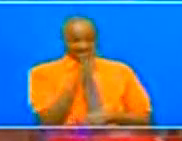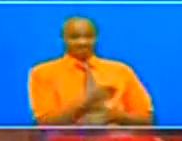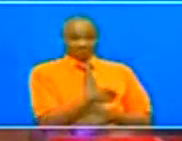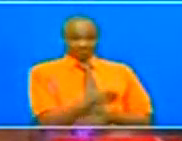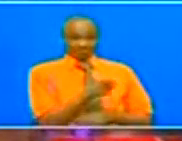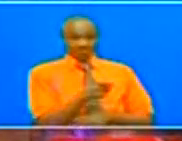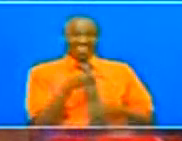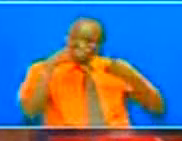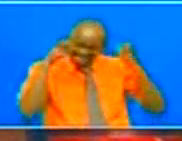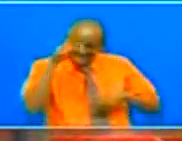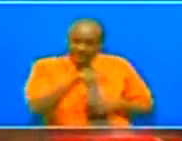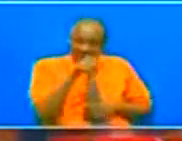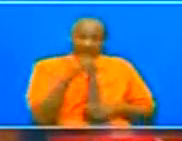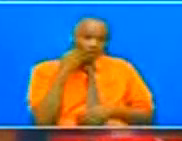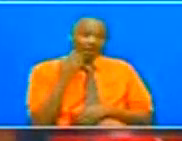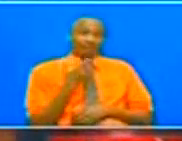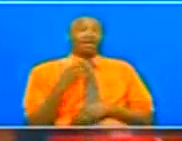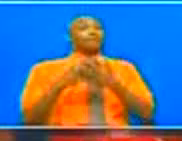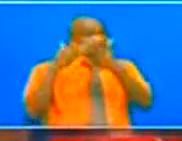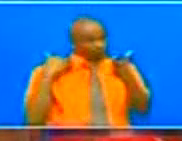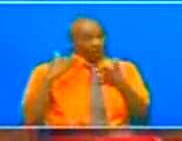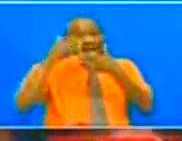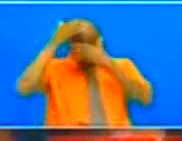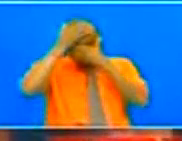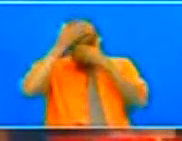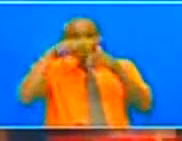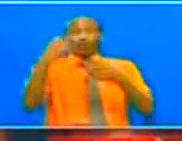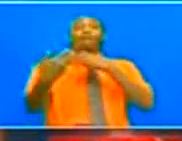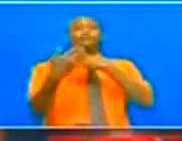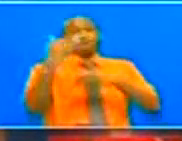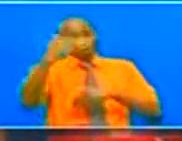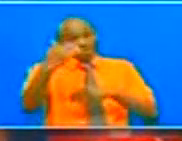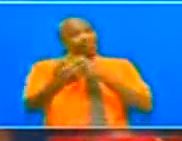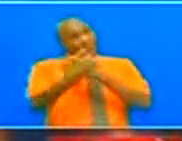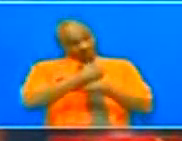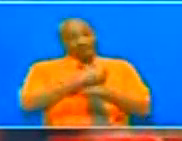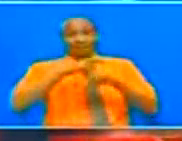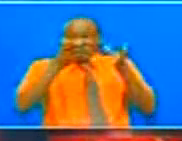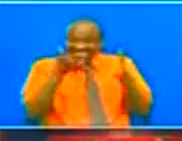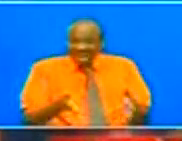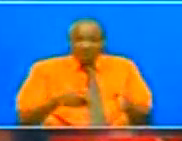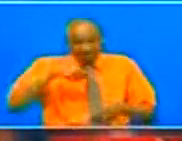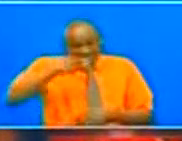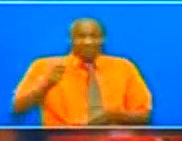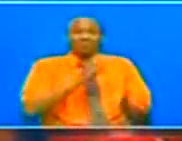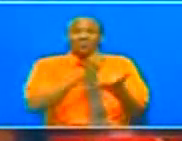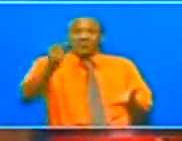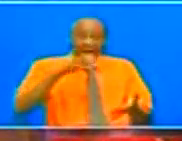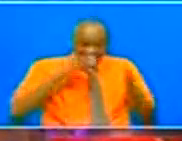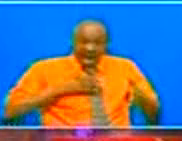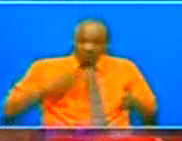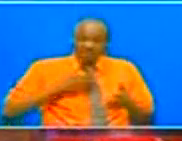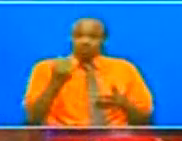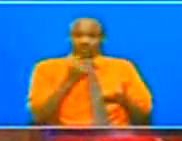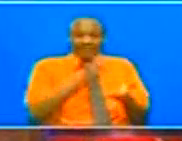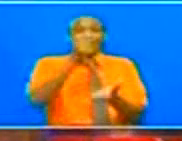Before, Al-Shabaab were coming in from across the border with external people, but now they are recruiting our own people. And